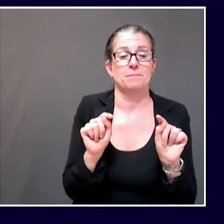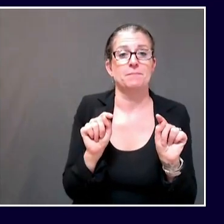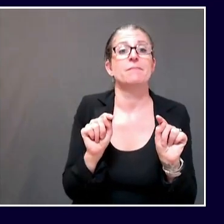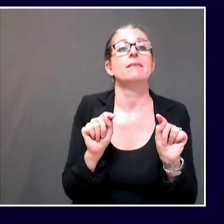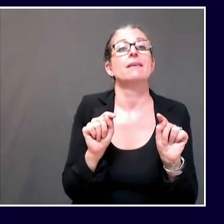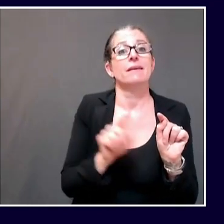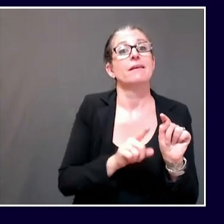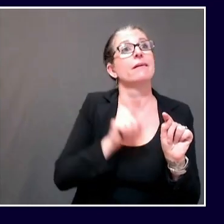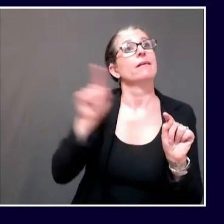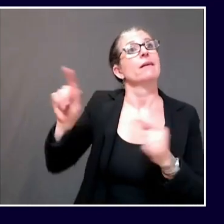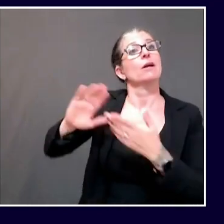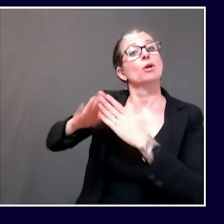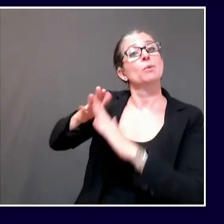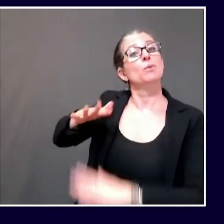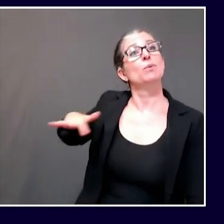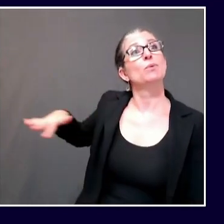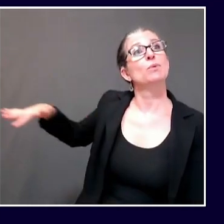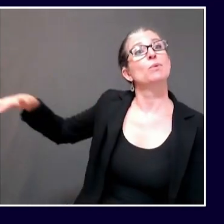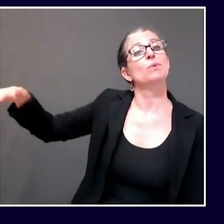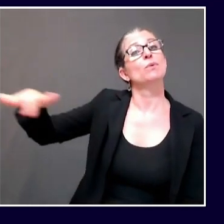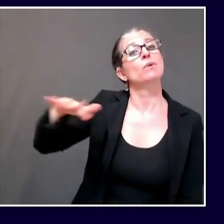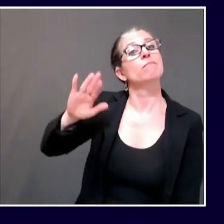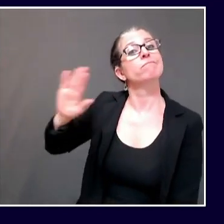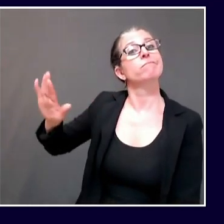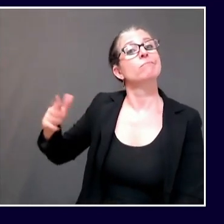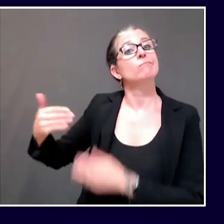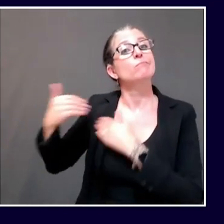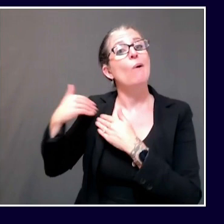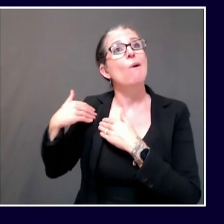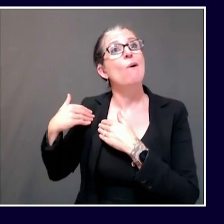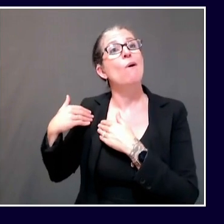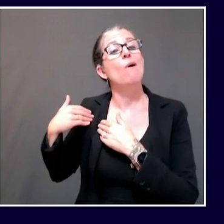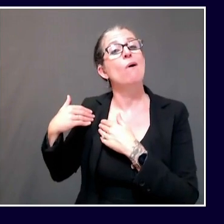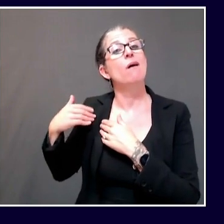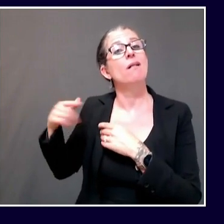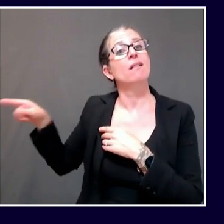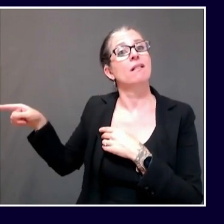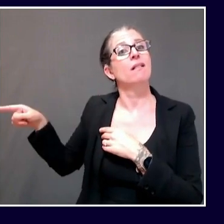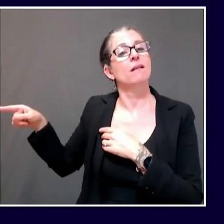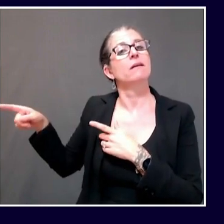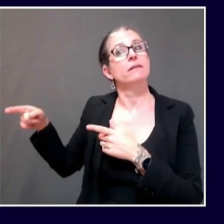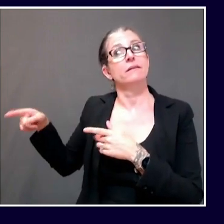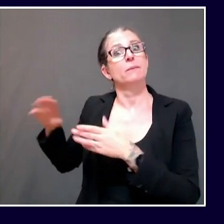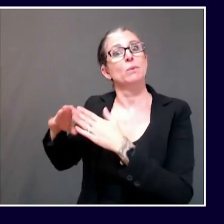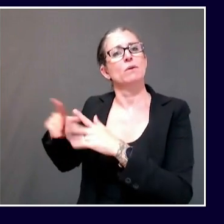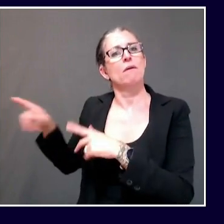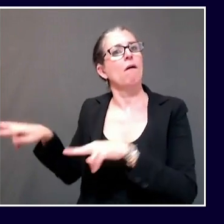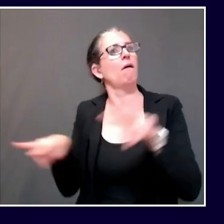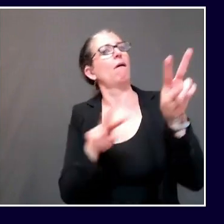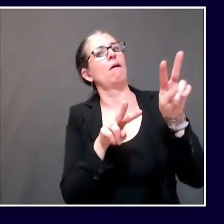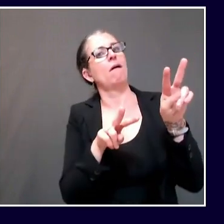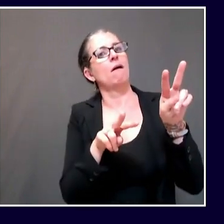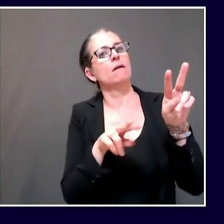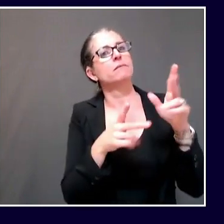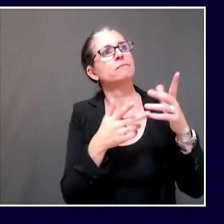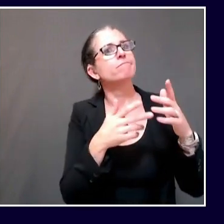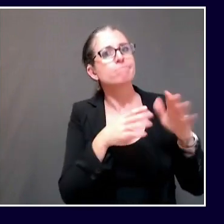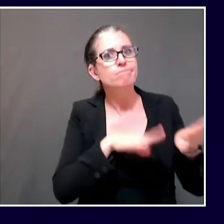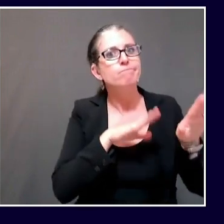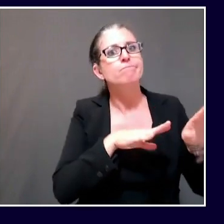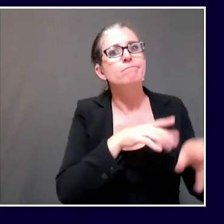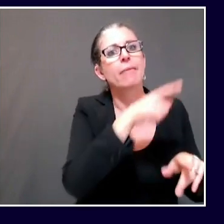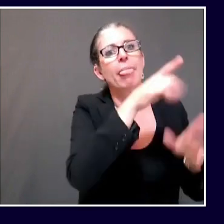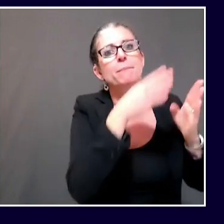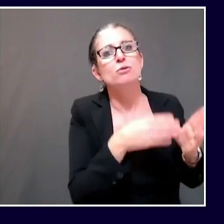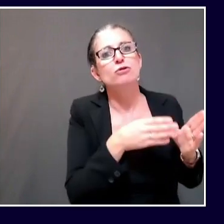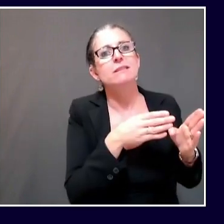situation, as well as another situation, I actually have personally spoken with a faith leader in Maine who is involved with